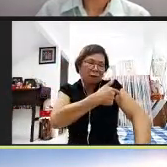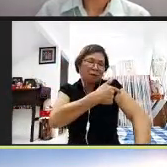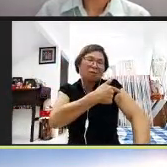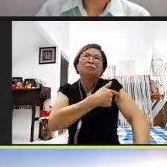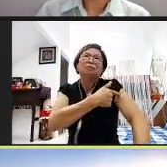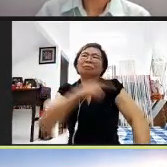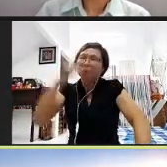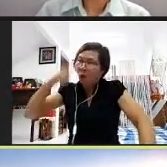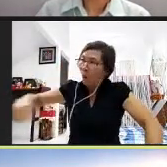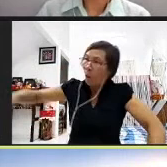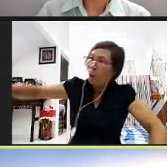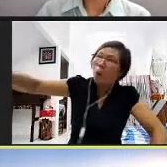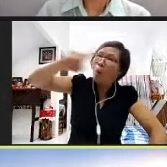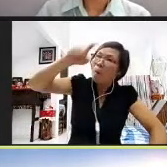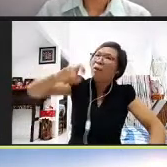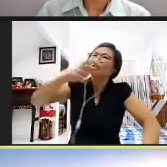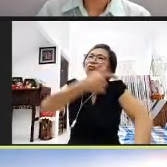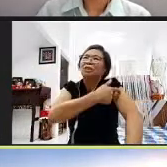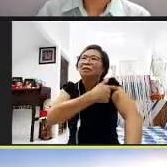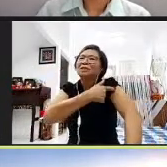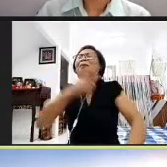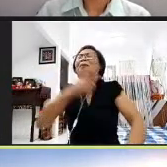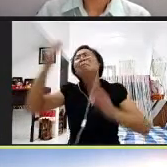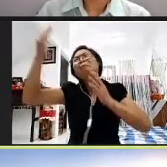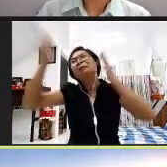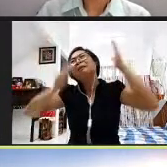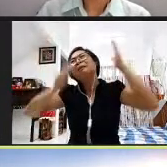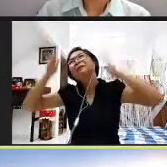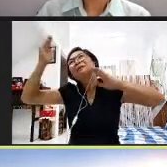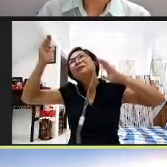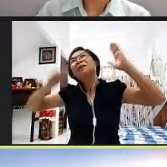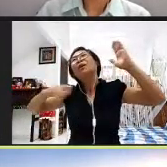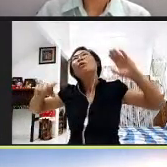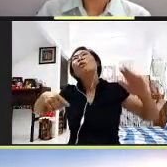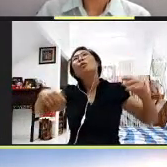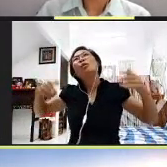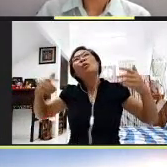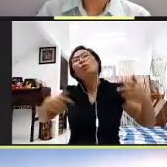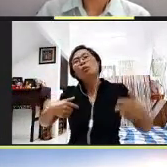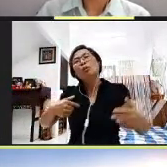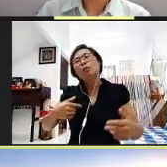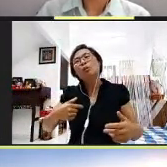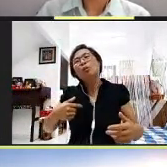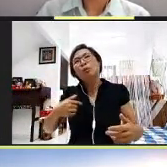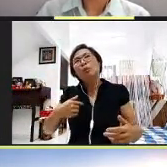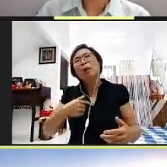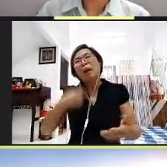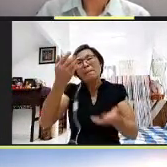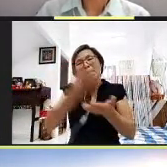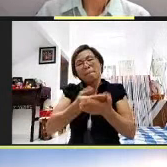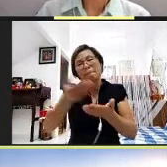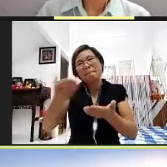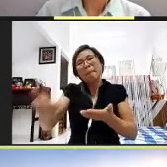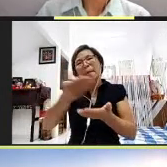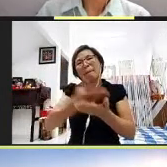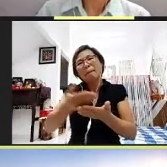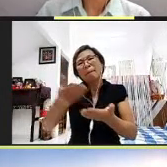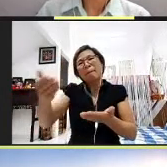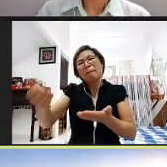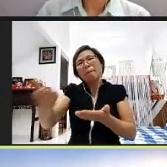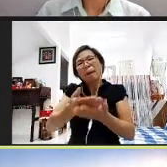that. So far in Malaysia, we have supposed to buy these 5